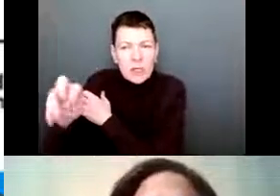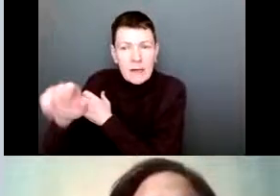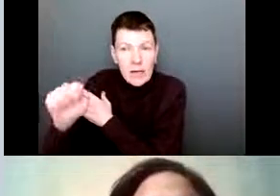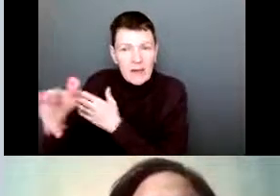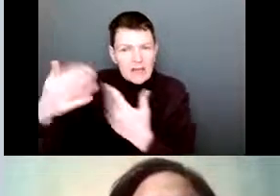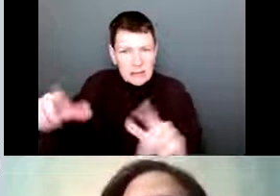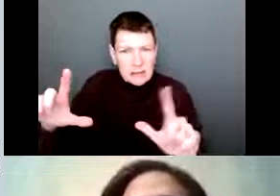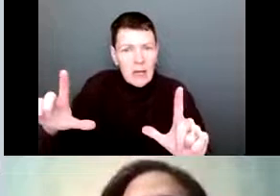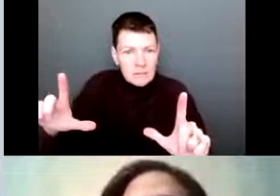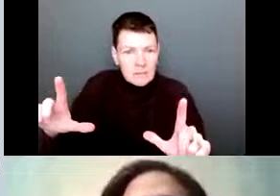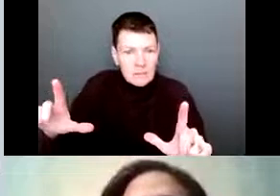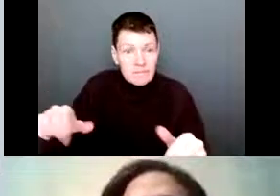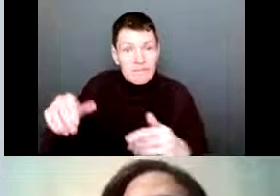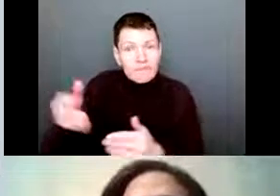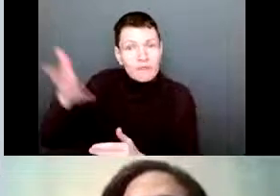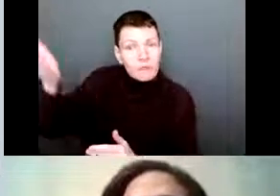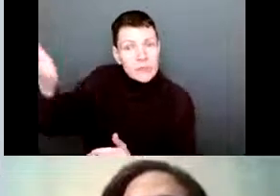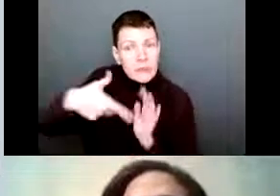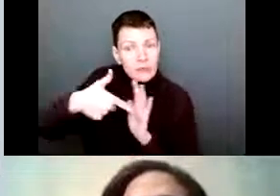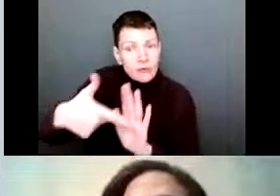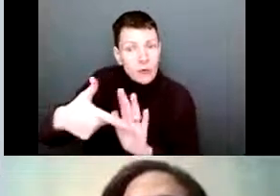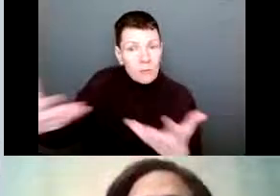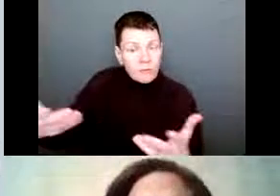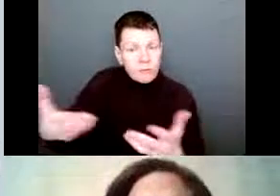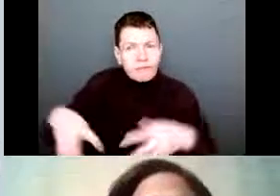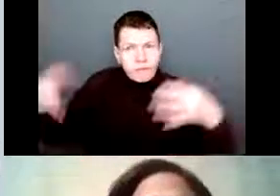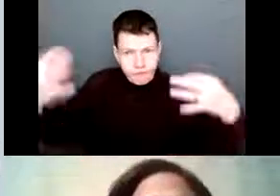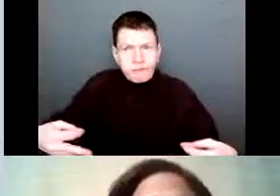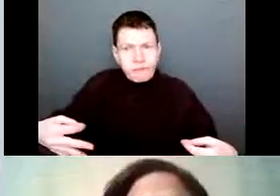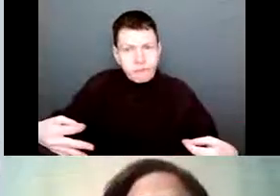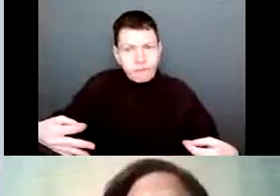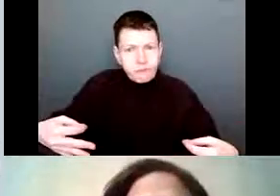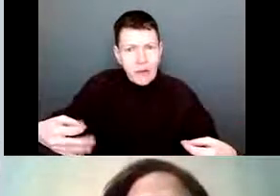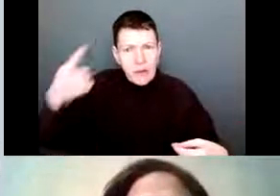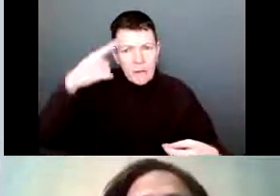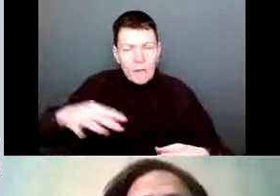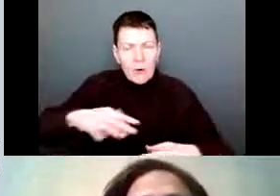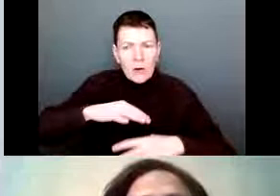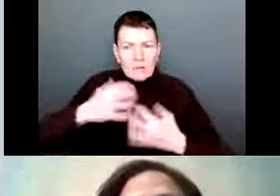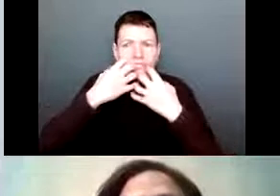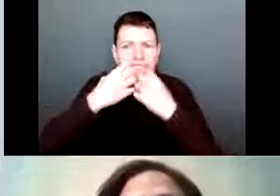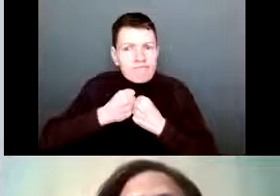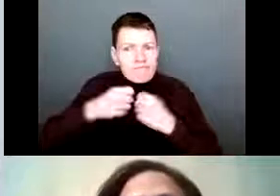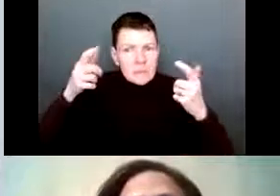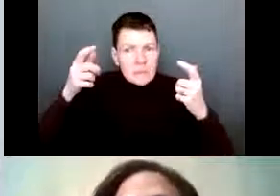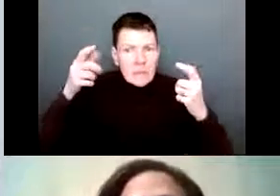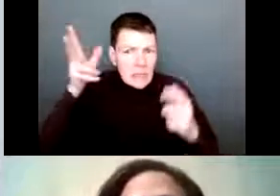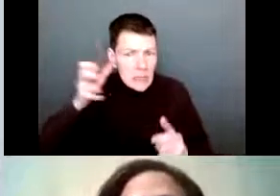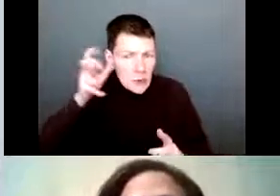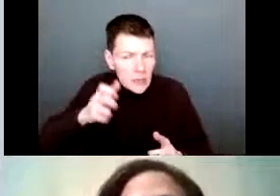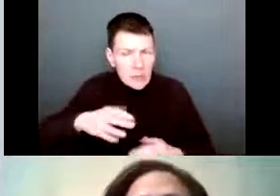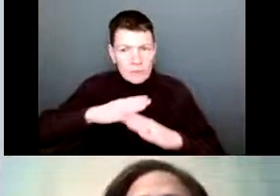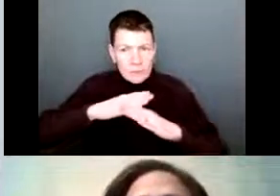please, presented the resolution for the prevention of hearing loss and deafness. And